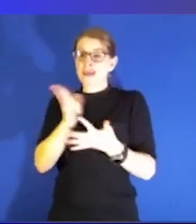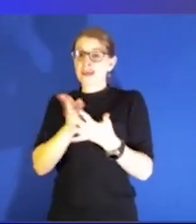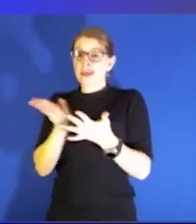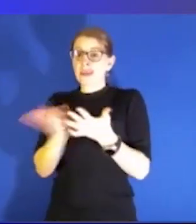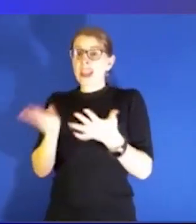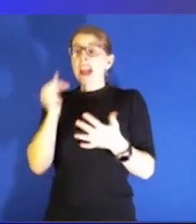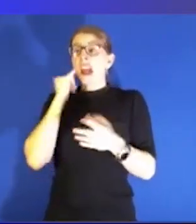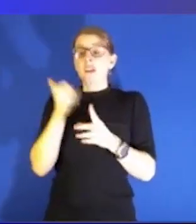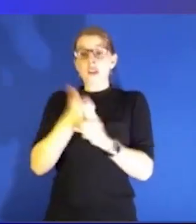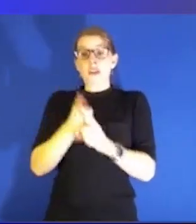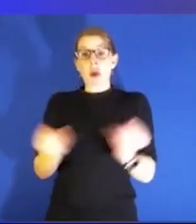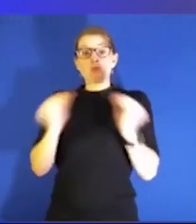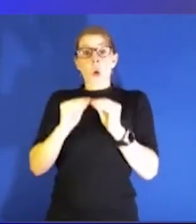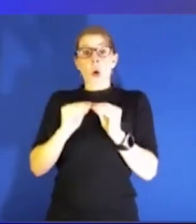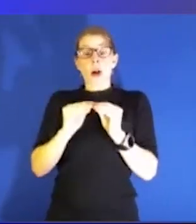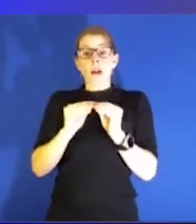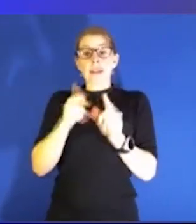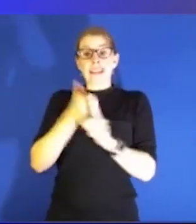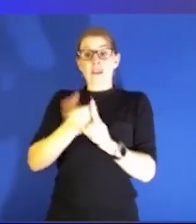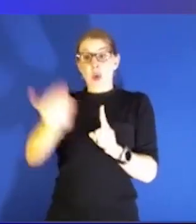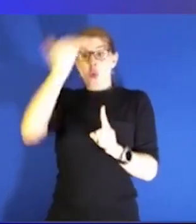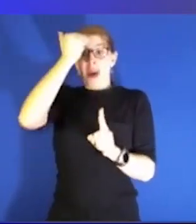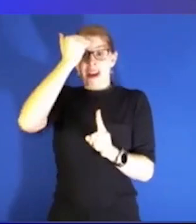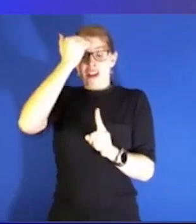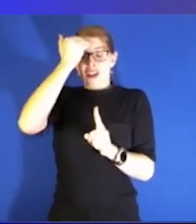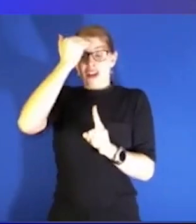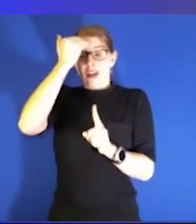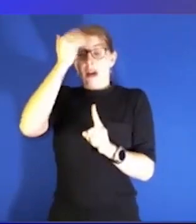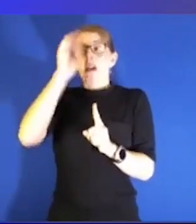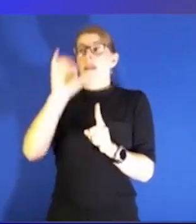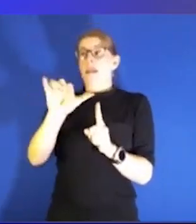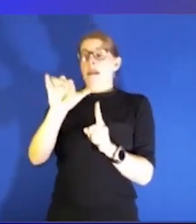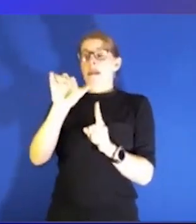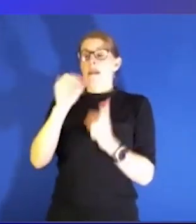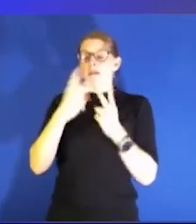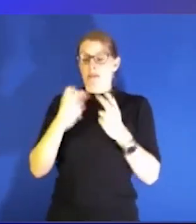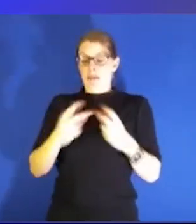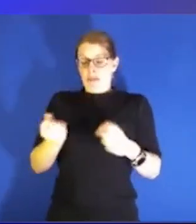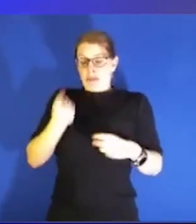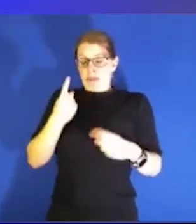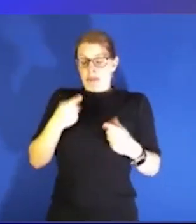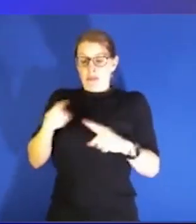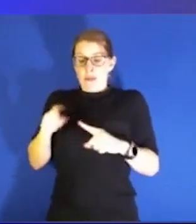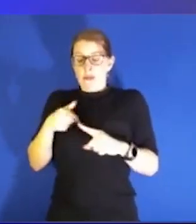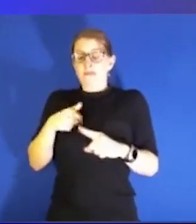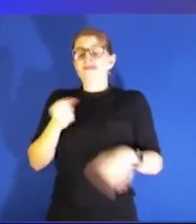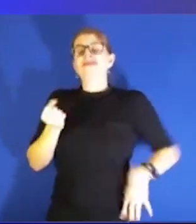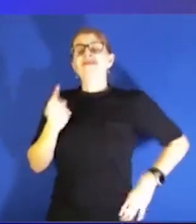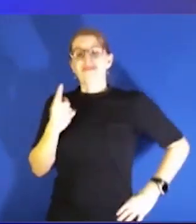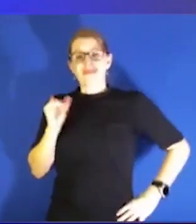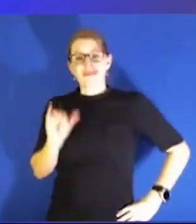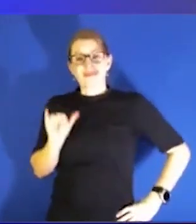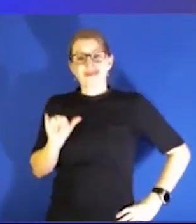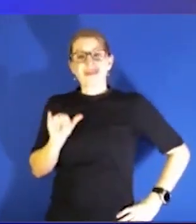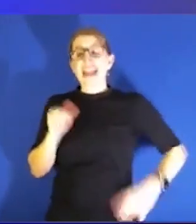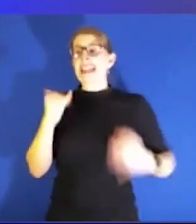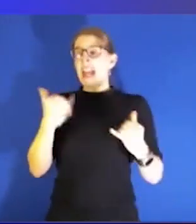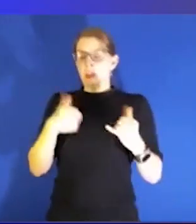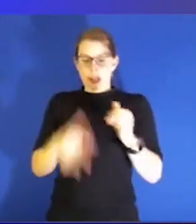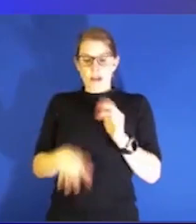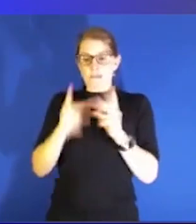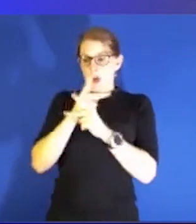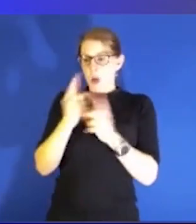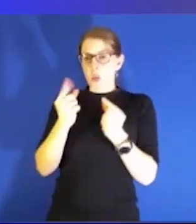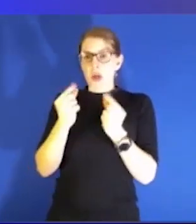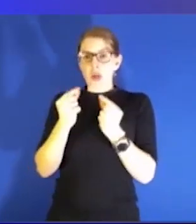it's really a plug for being self-aware, then you can say, okay, I see what's happening here, and I'm connecting the dots, and now I need to find out what to do about that